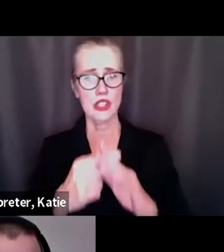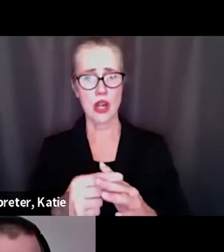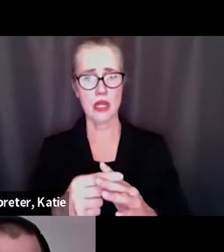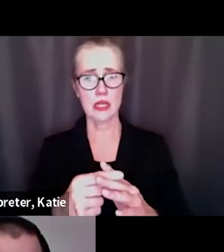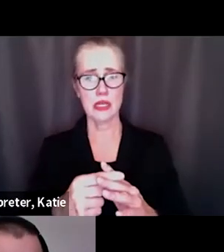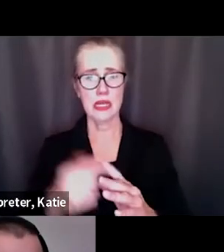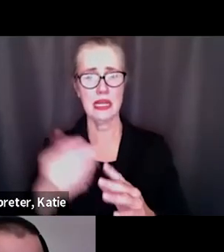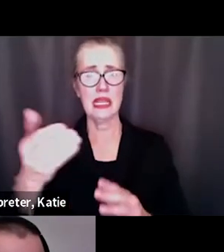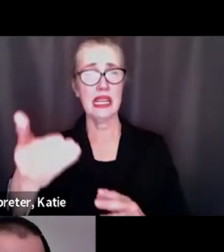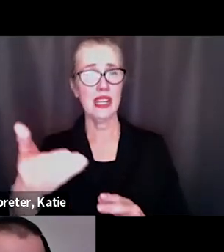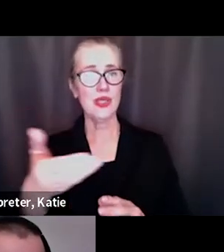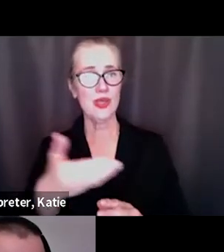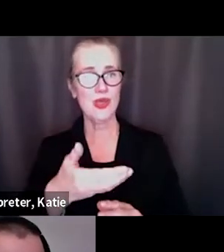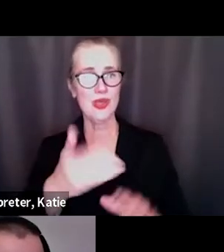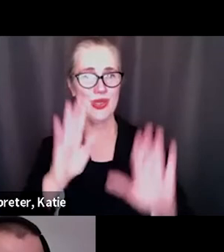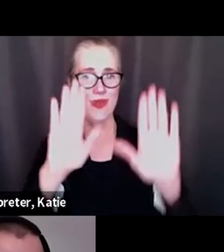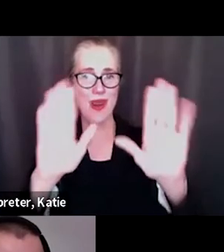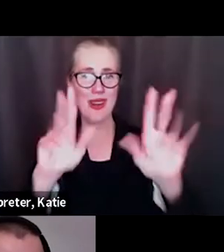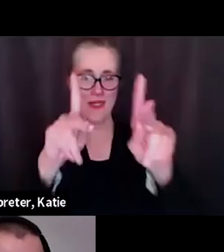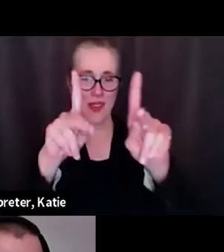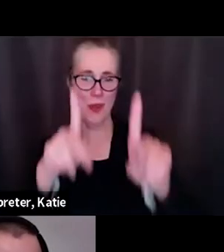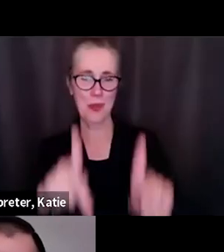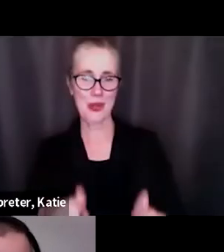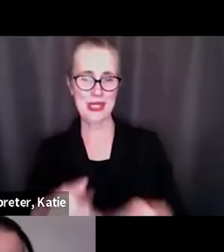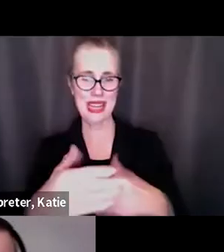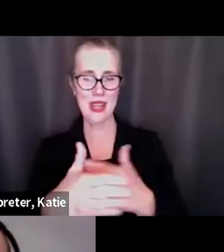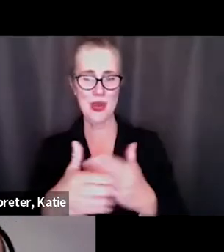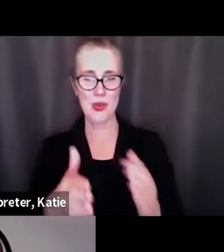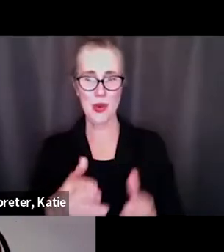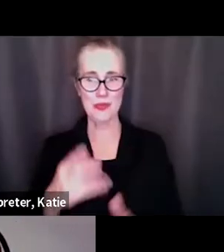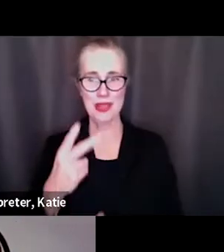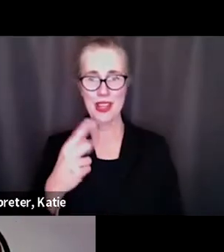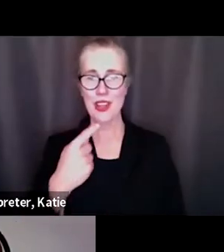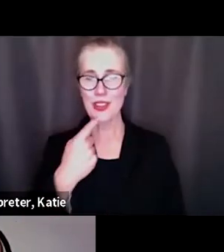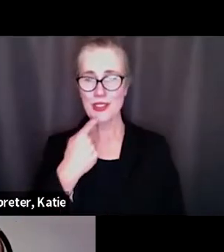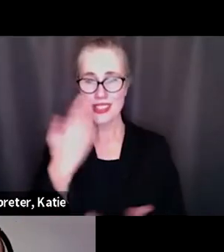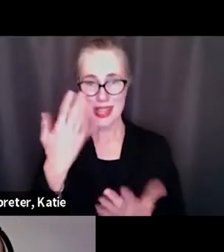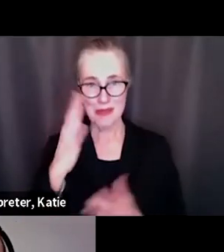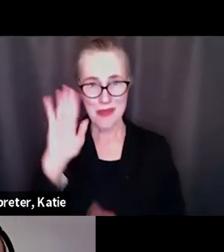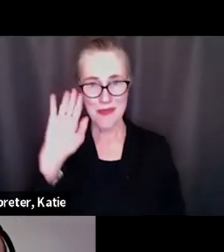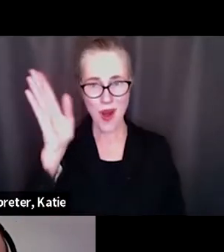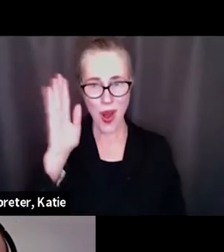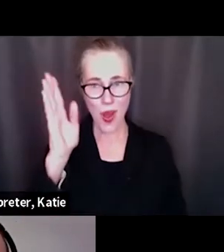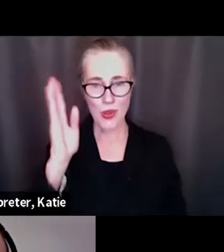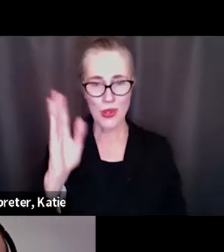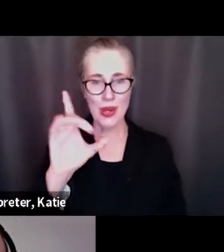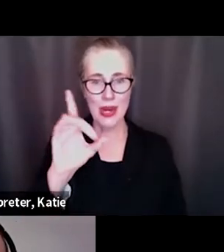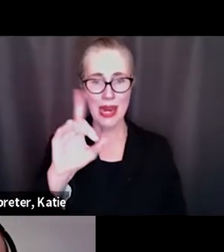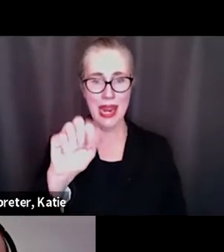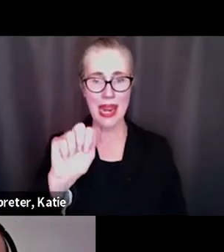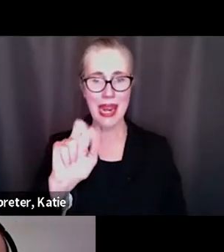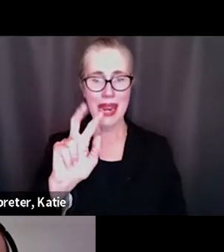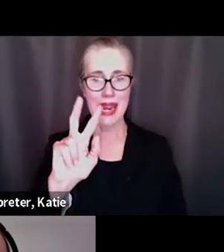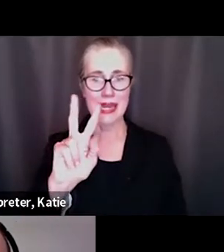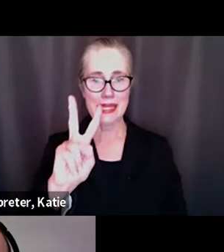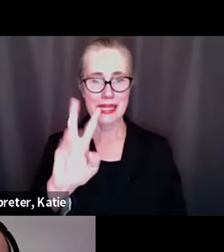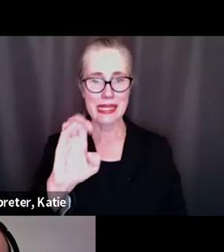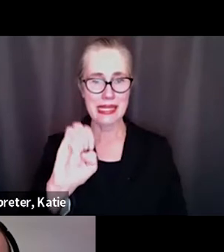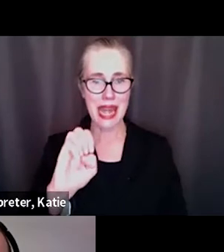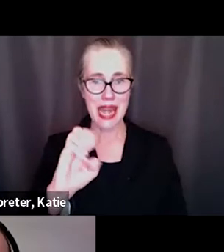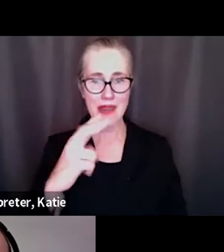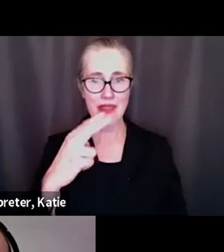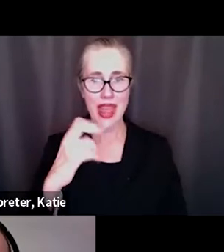introduce this wonderful gentleman that's in the room that you've all sort of said hello to um dave hit yonk we've brought him back